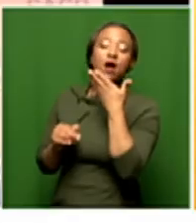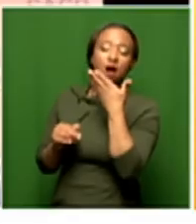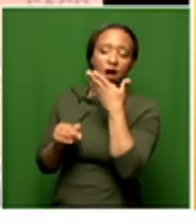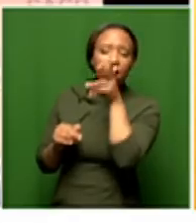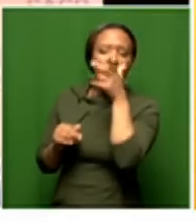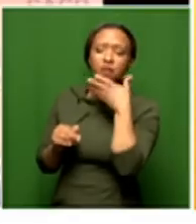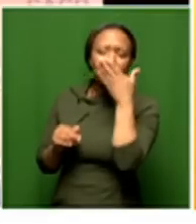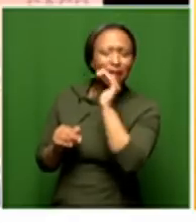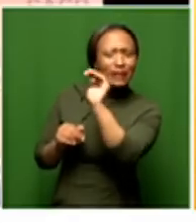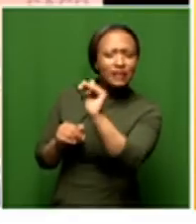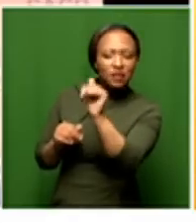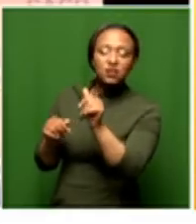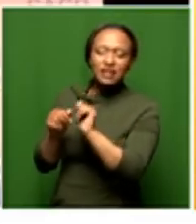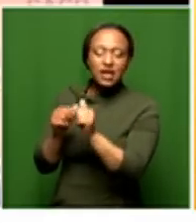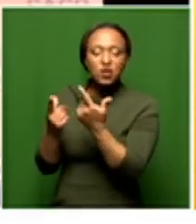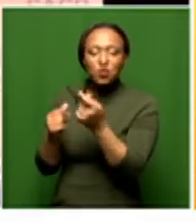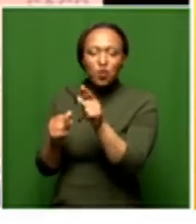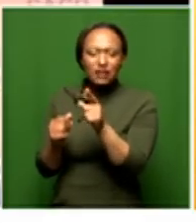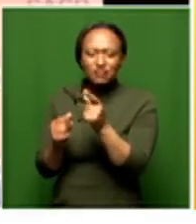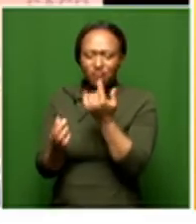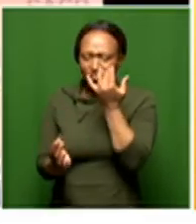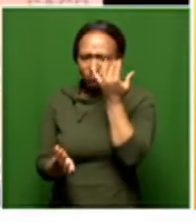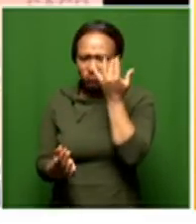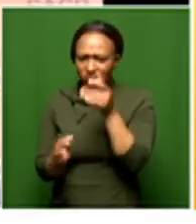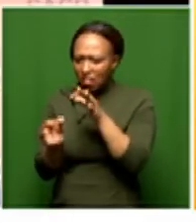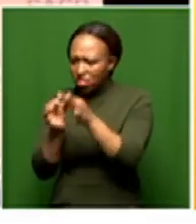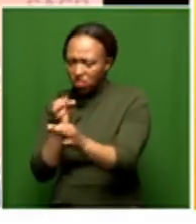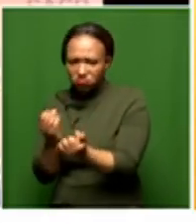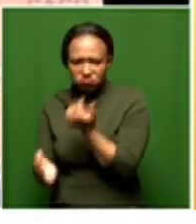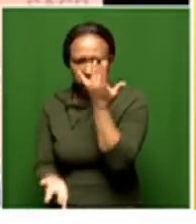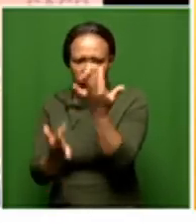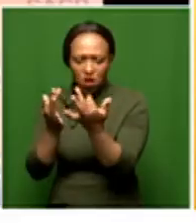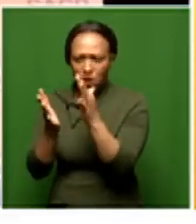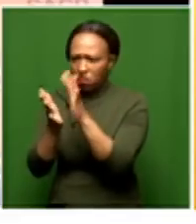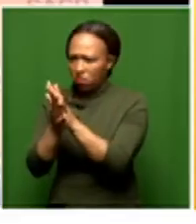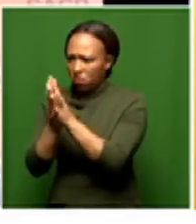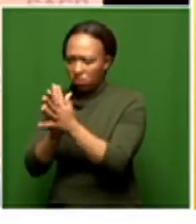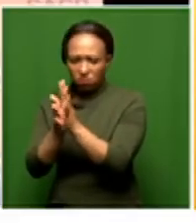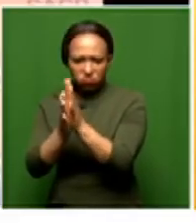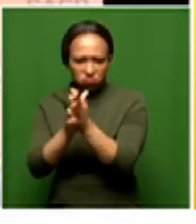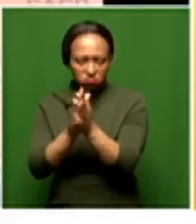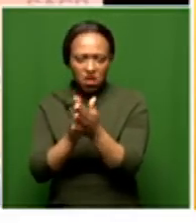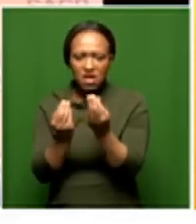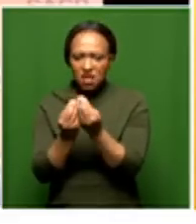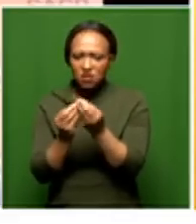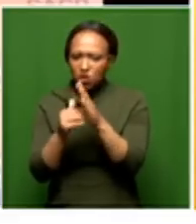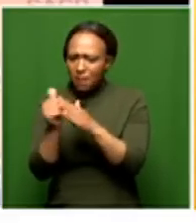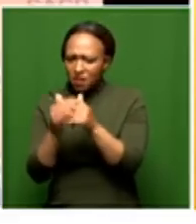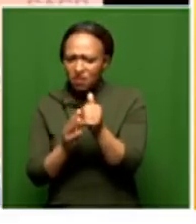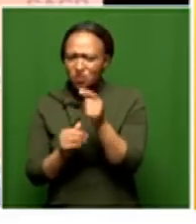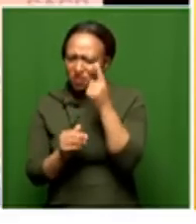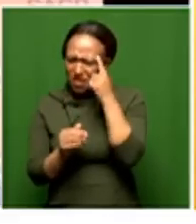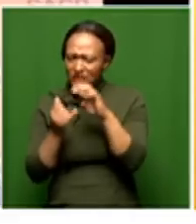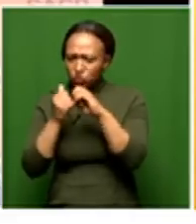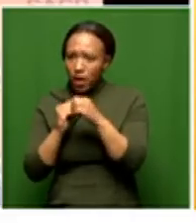do things like this. Do you feel that perhaps this is their way of speaking out and trying to get the government to listen to them?